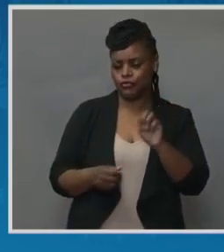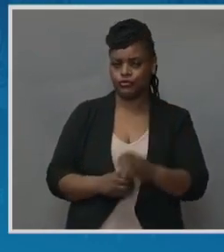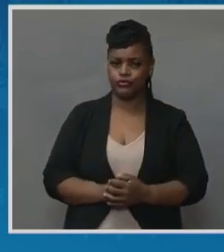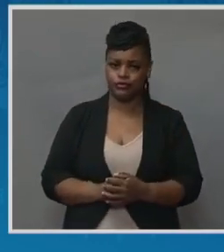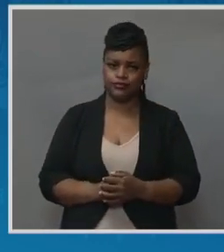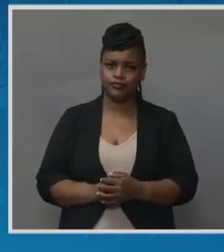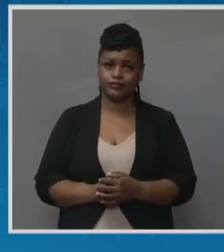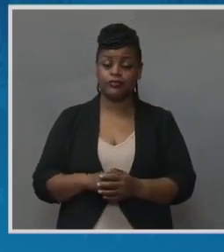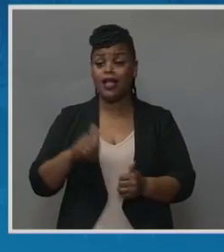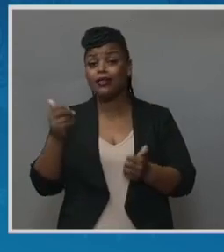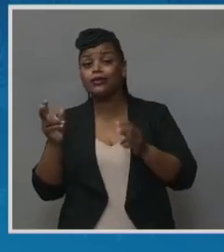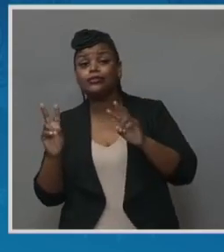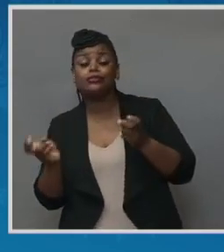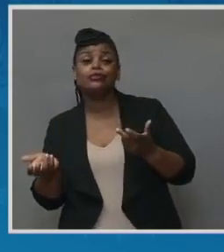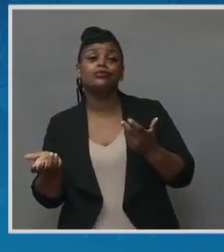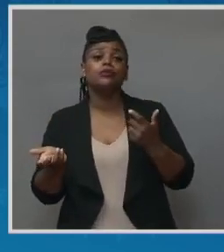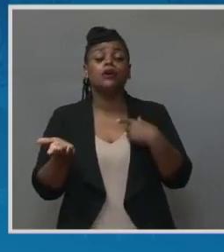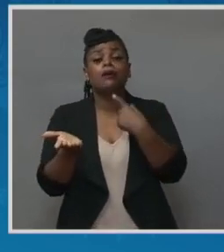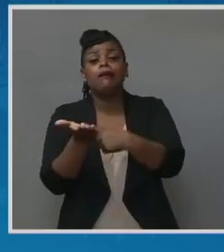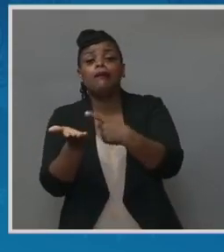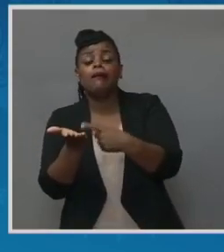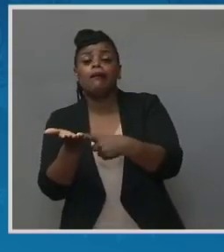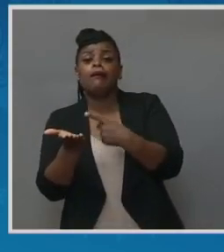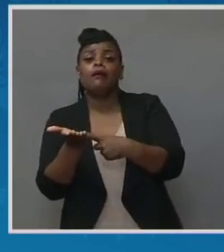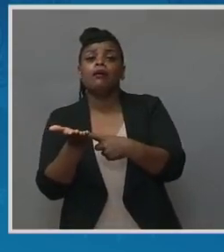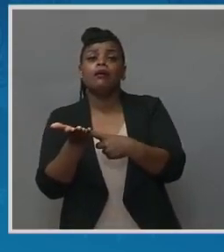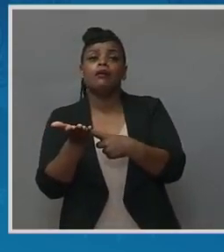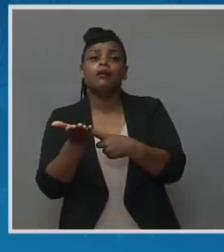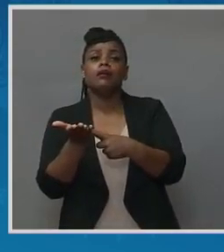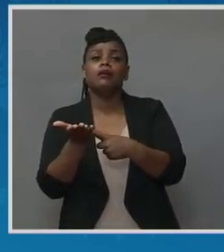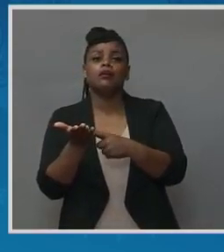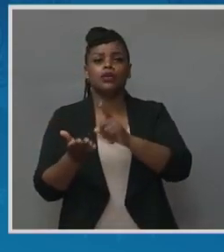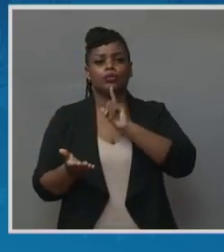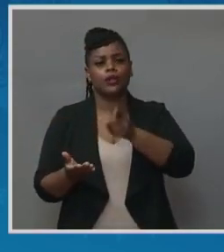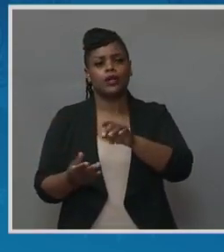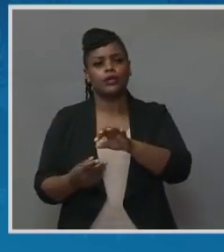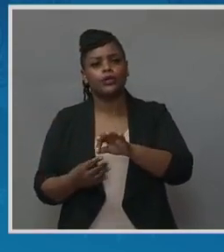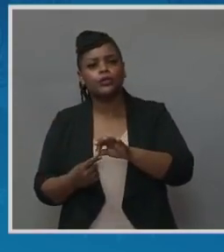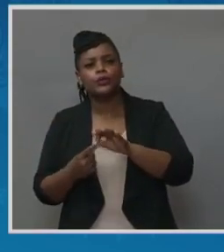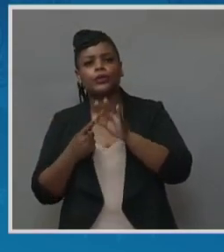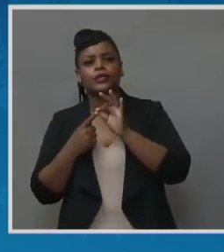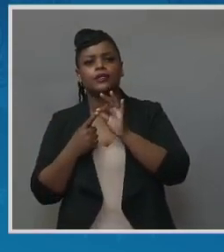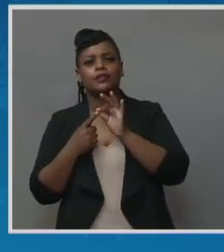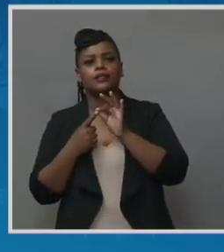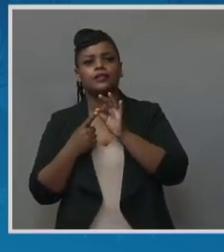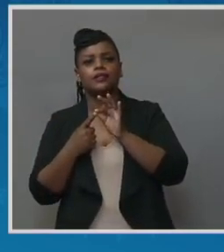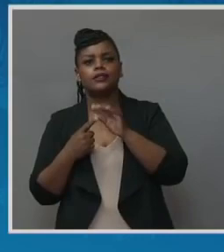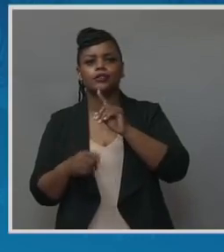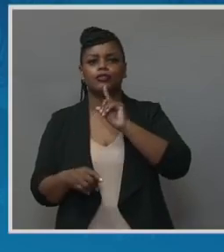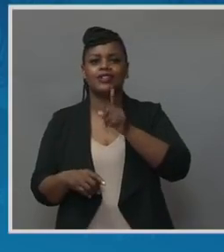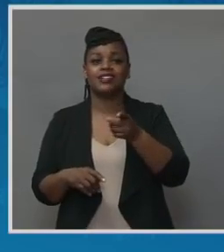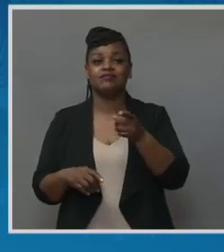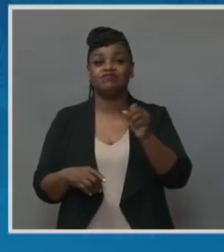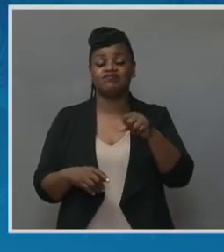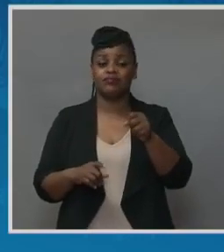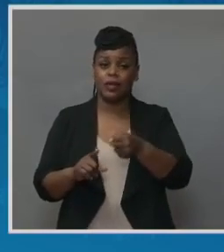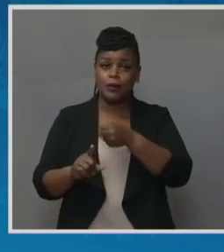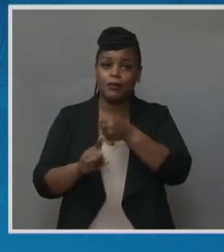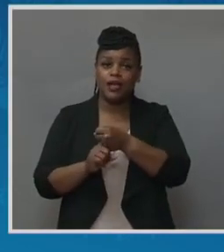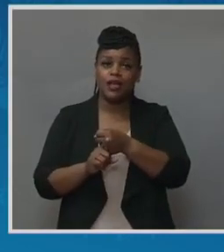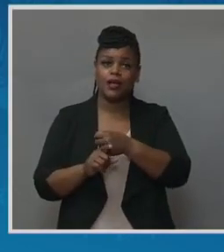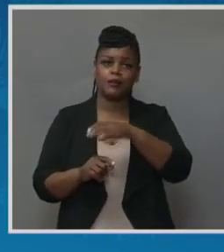spent a lot of time on that point, as it uniquely and disproportionately affects Black women, are